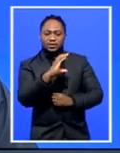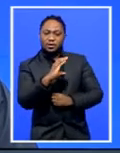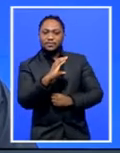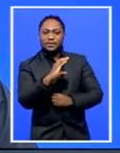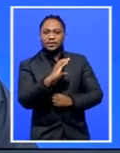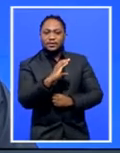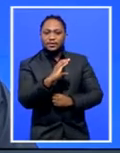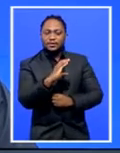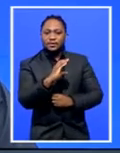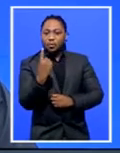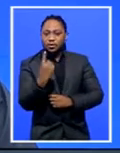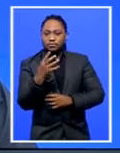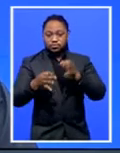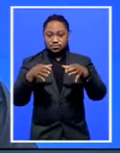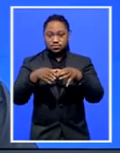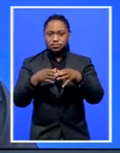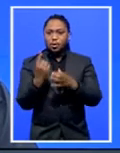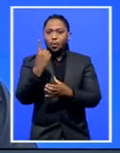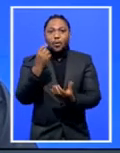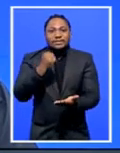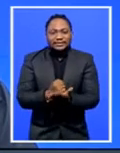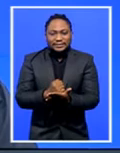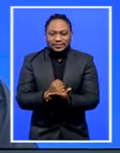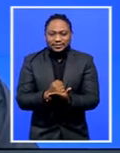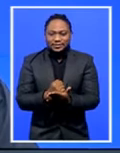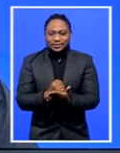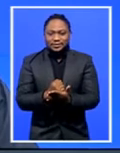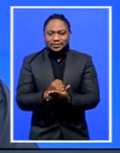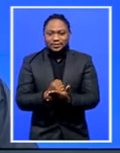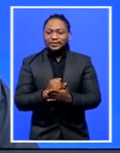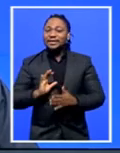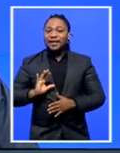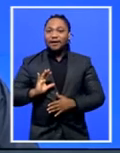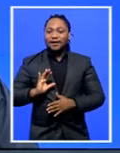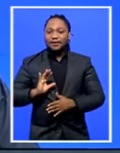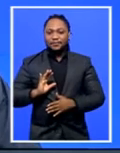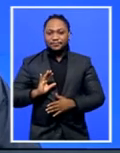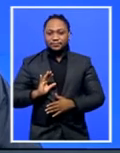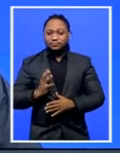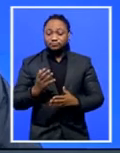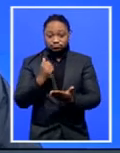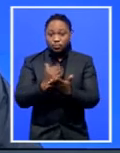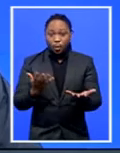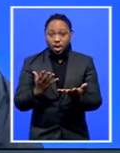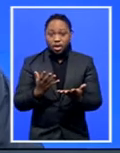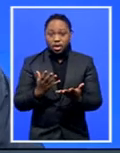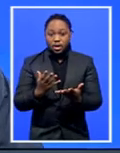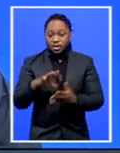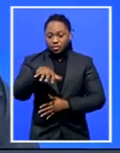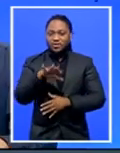here, and they've got one seat in the council in the province.